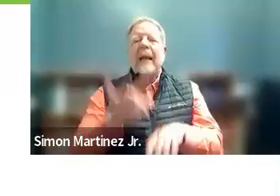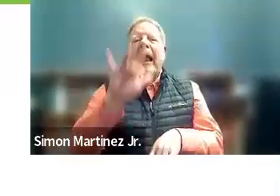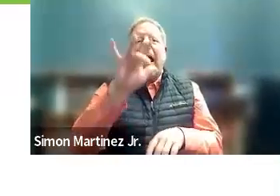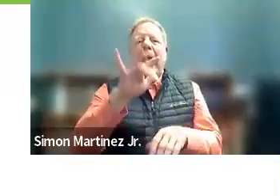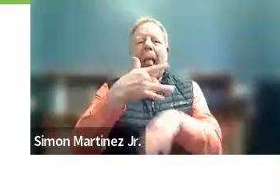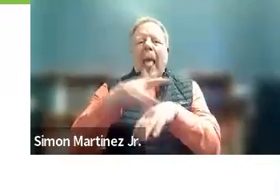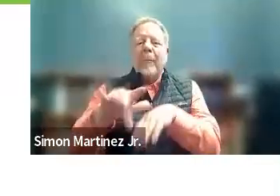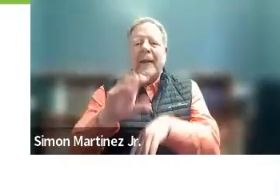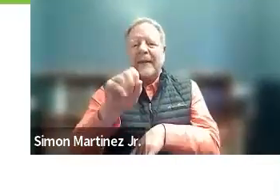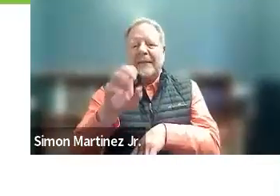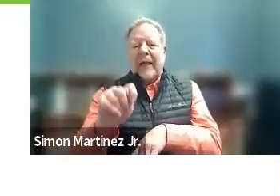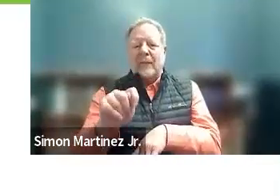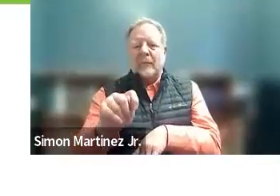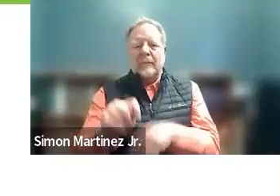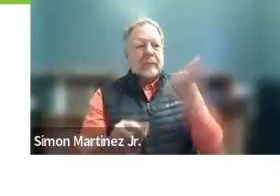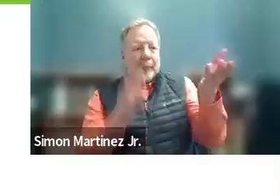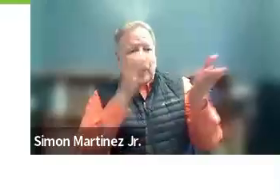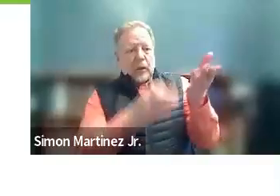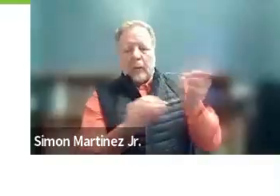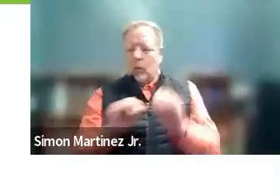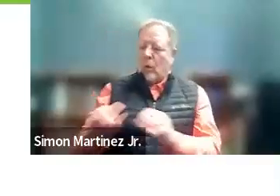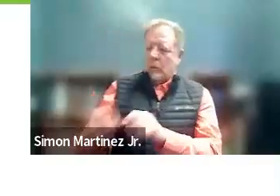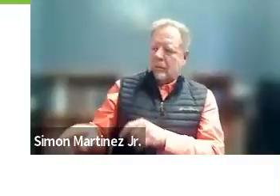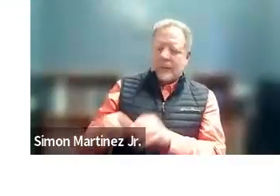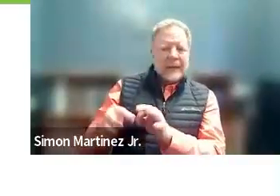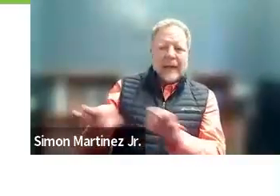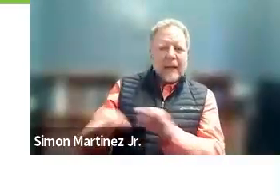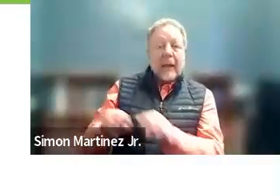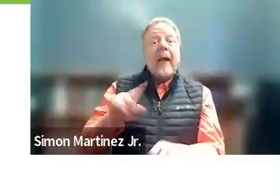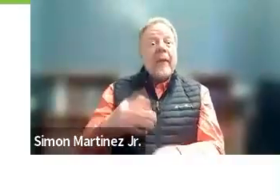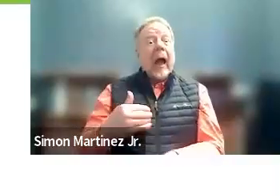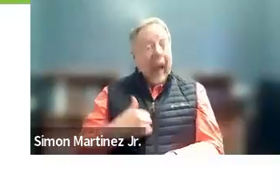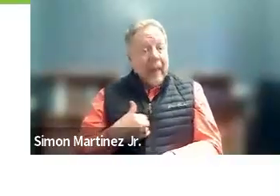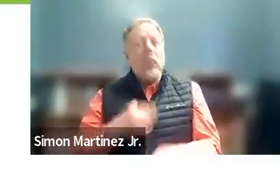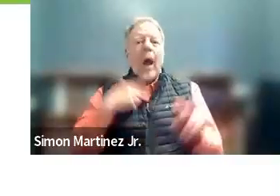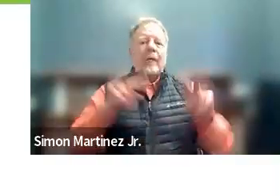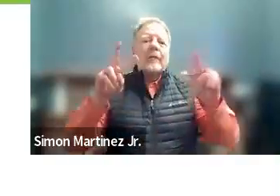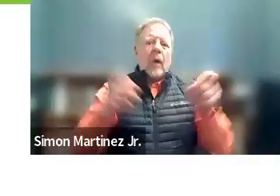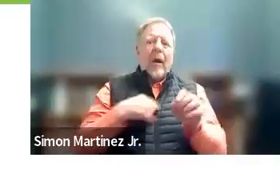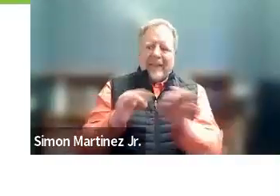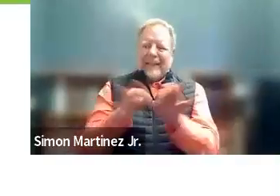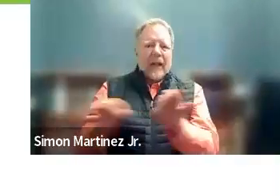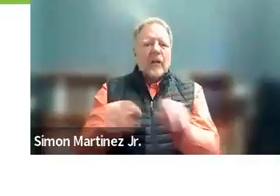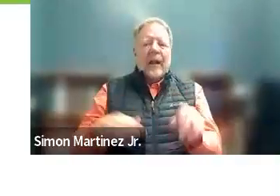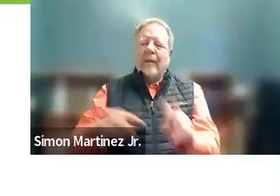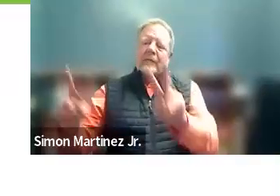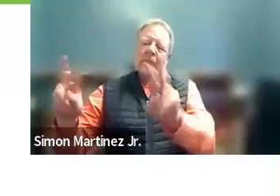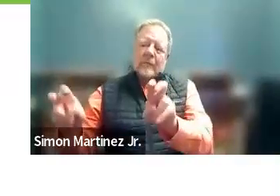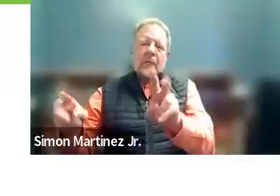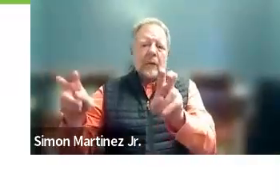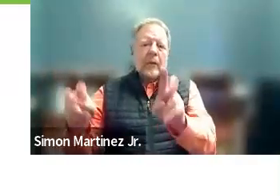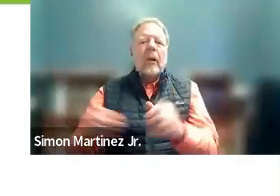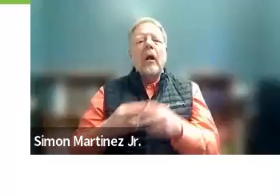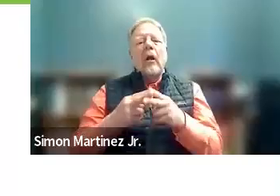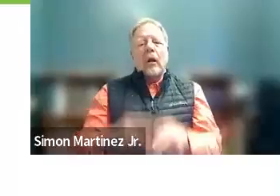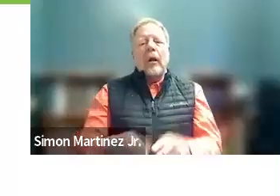set because the alternative text would appear between the quotation marks. Um, It's called